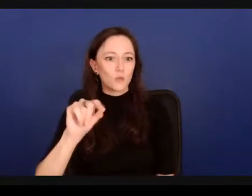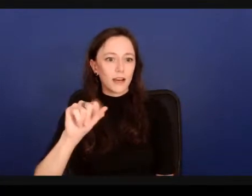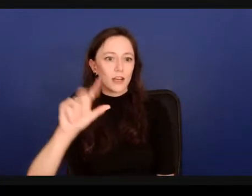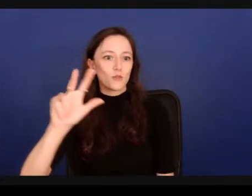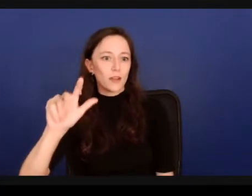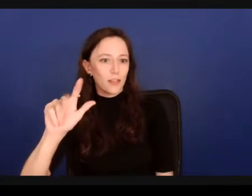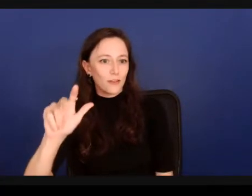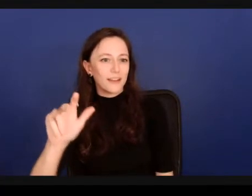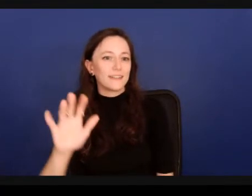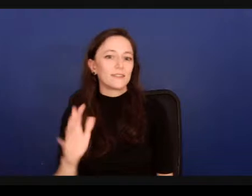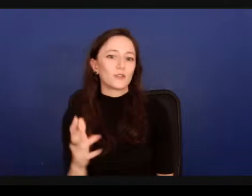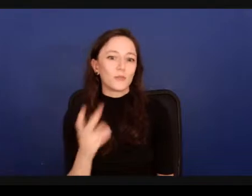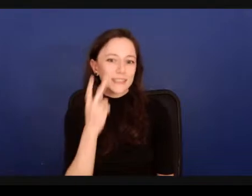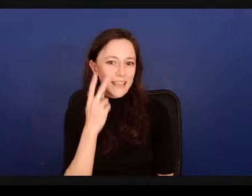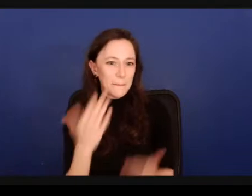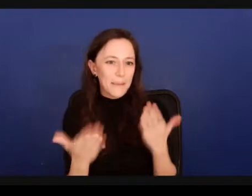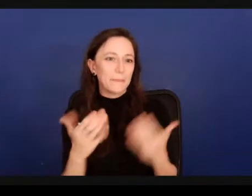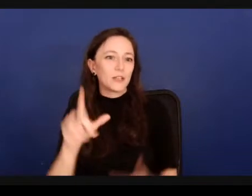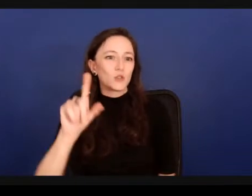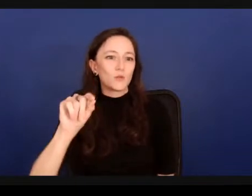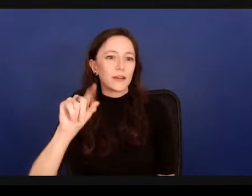still that special year, and